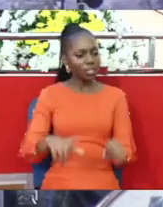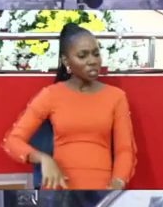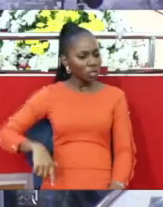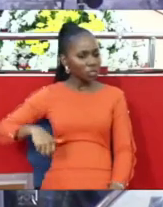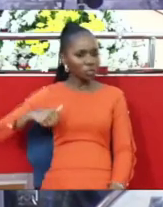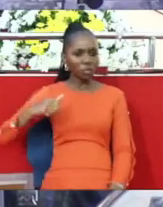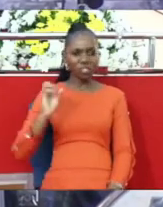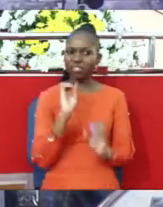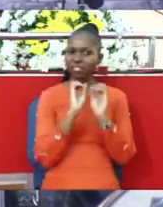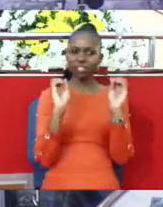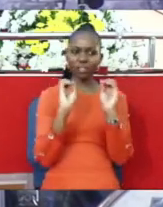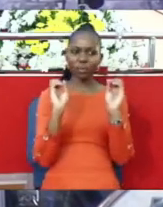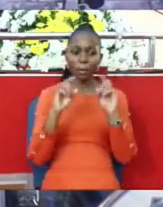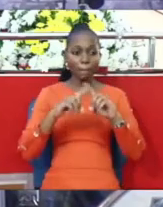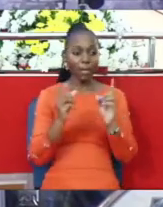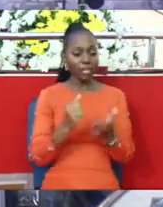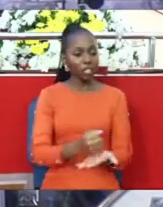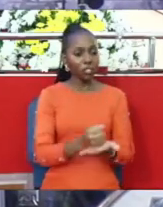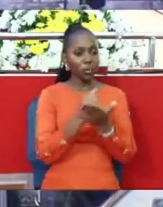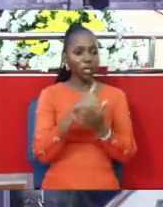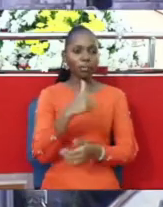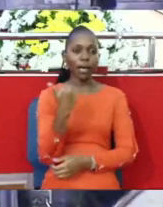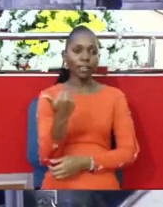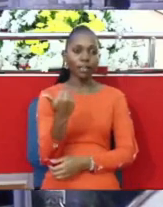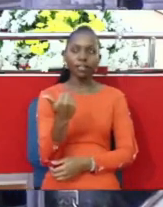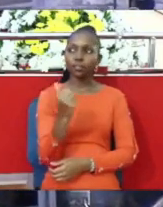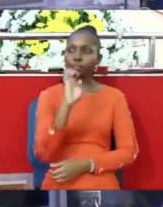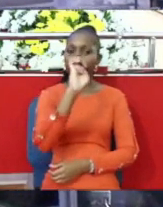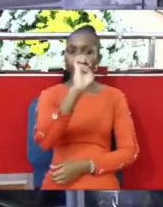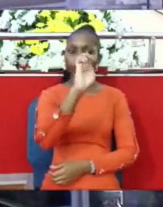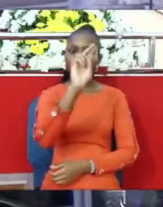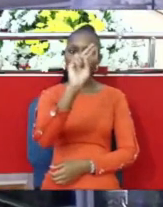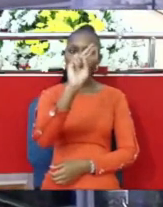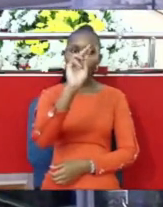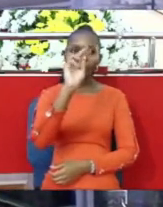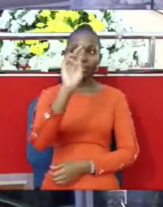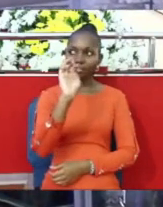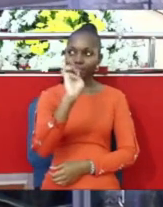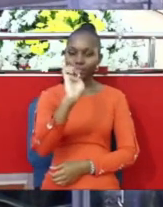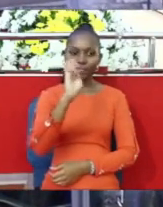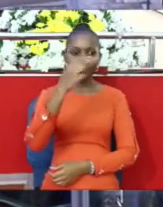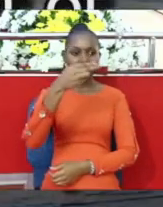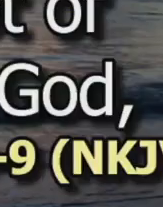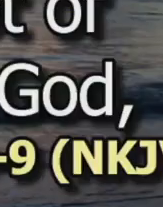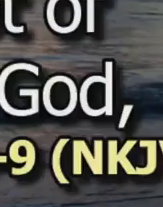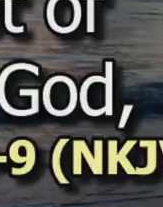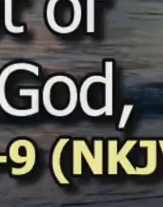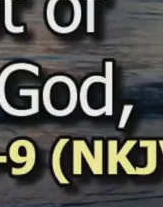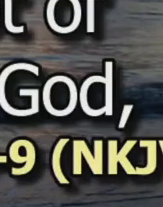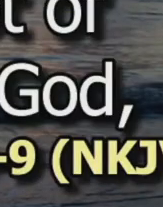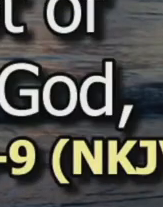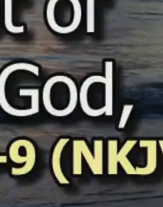ukaweza kulinga. Ephesians 2:8-9. Wa Efeso 2:8. But God has called you righteous. Lakini Bwana amekuita mtakatifu. Not because